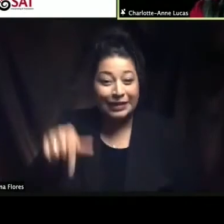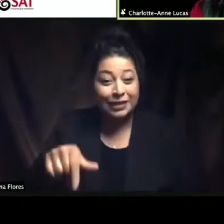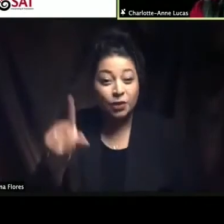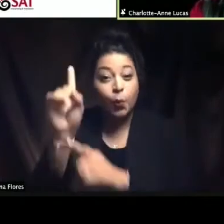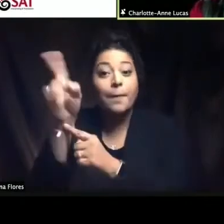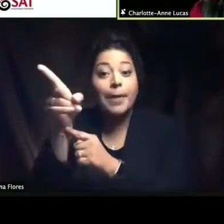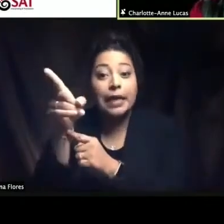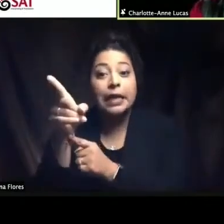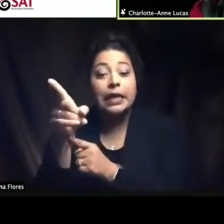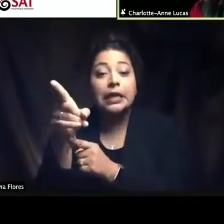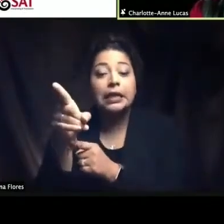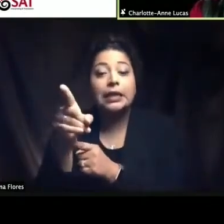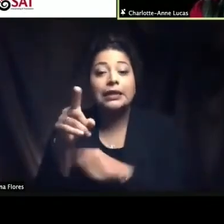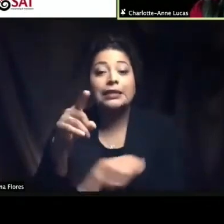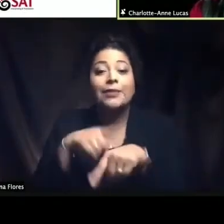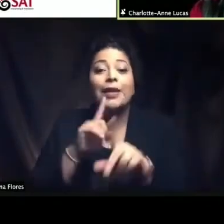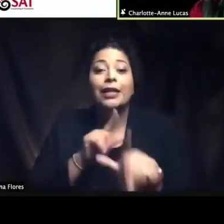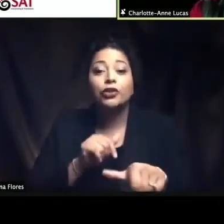question.